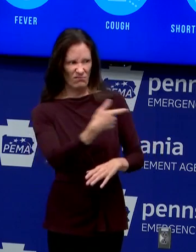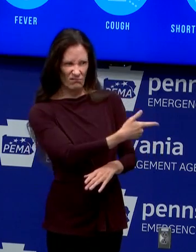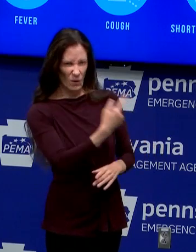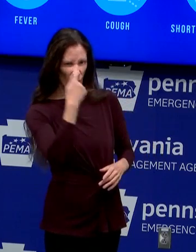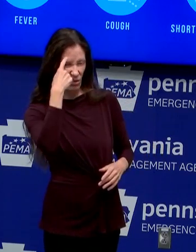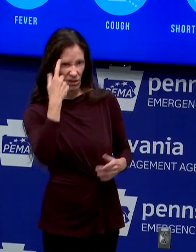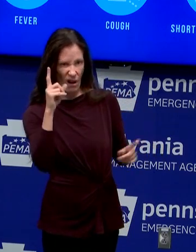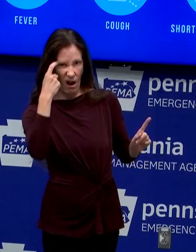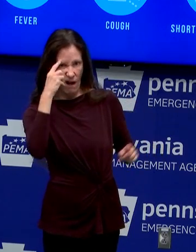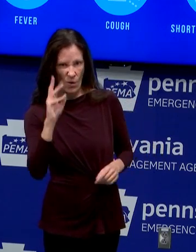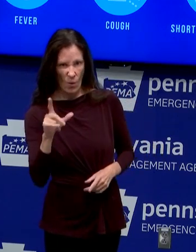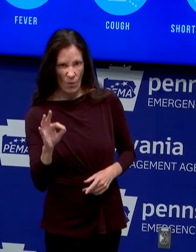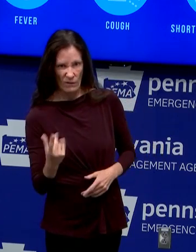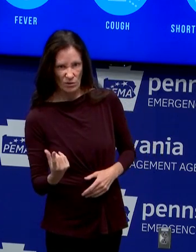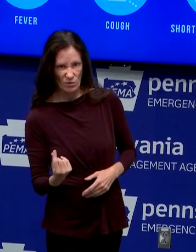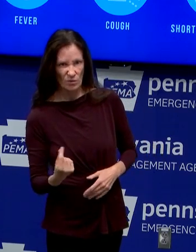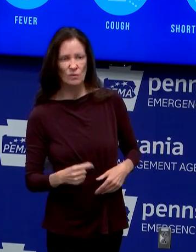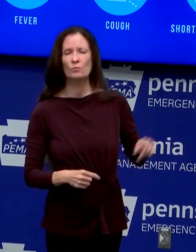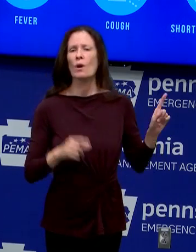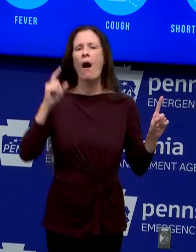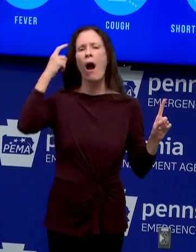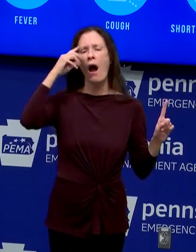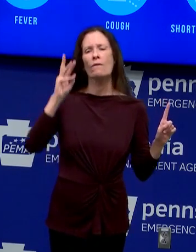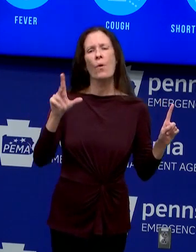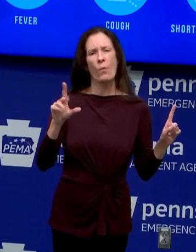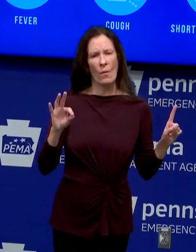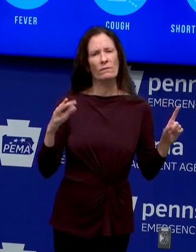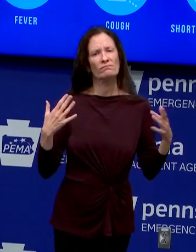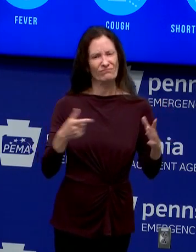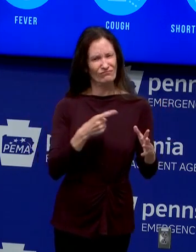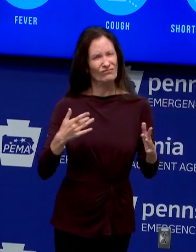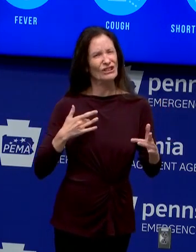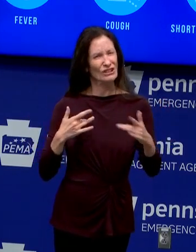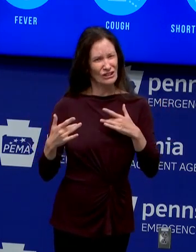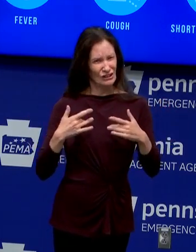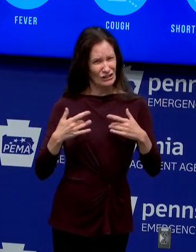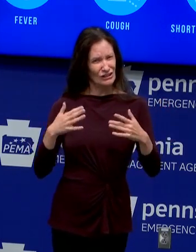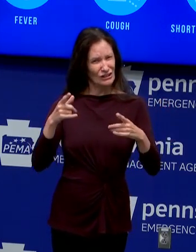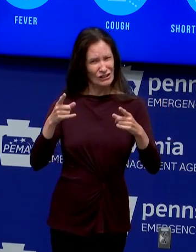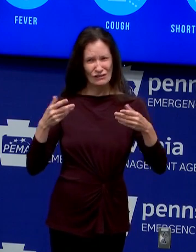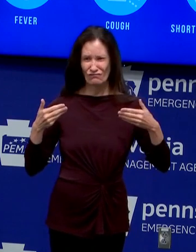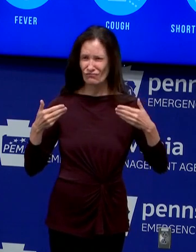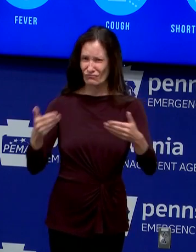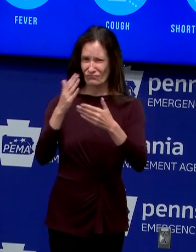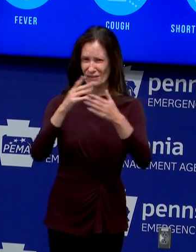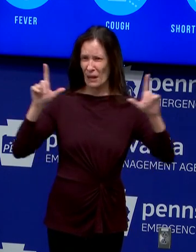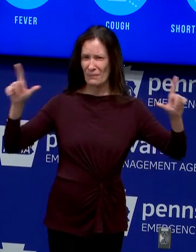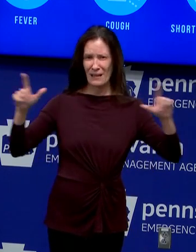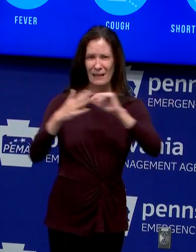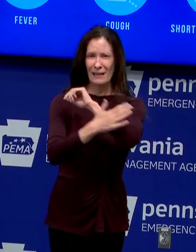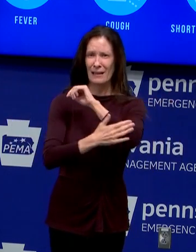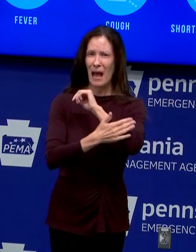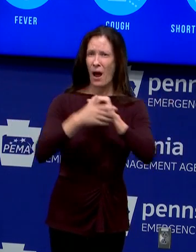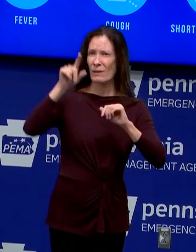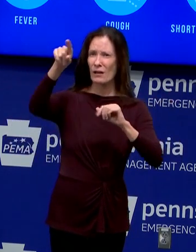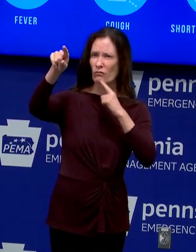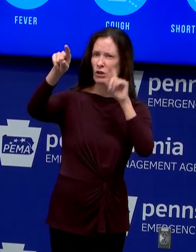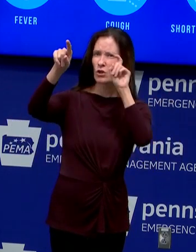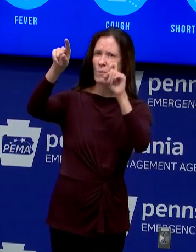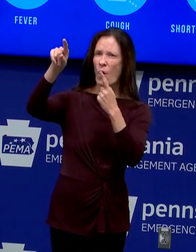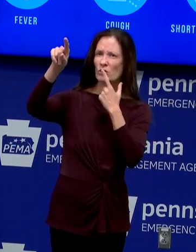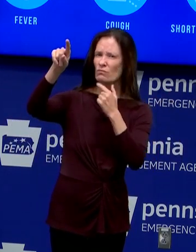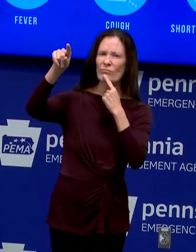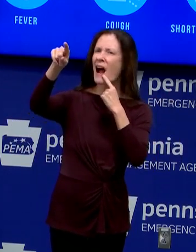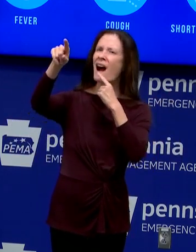concerned about counties going from red to yellow before they're ready from a public health perspective, looking at all of the